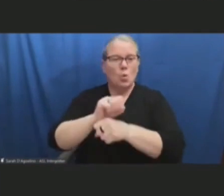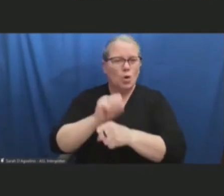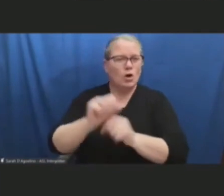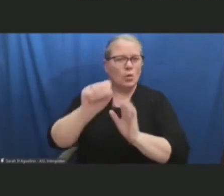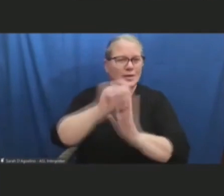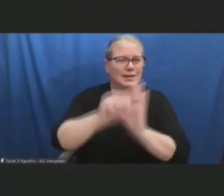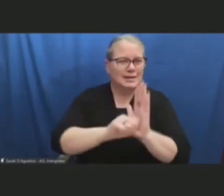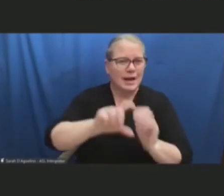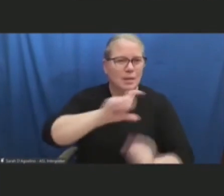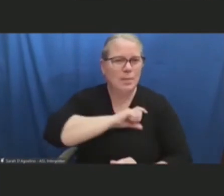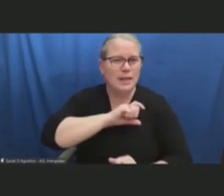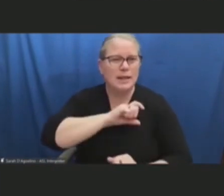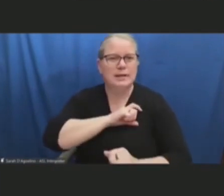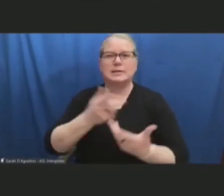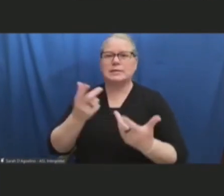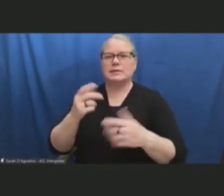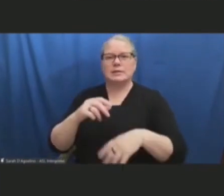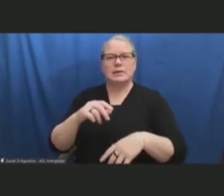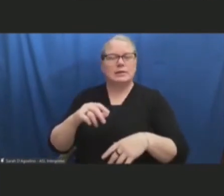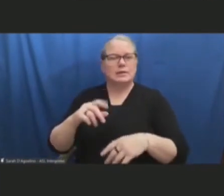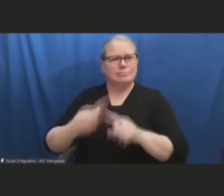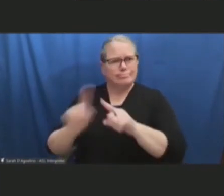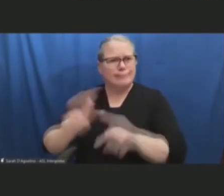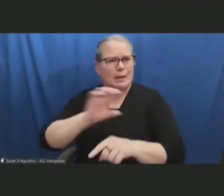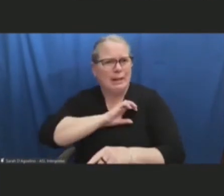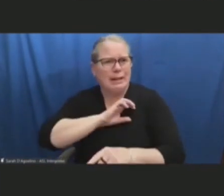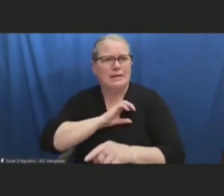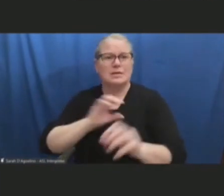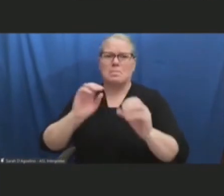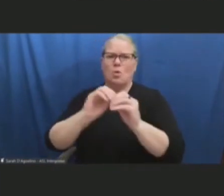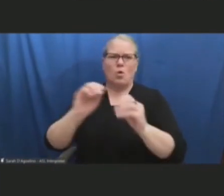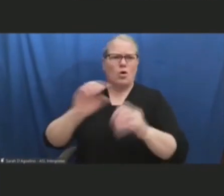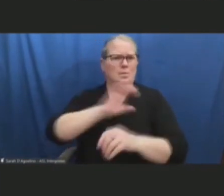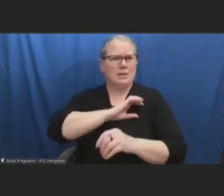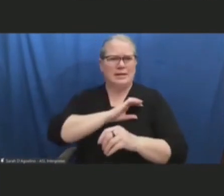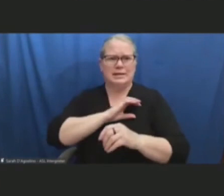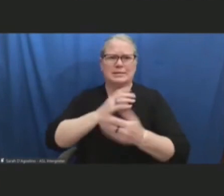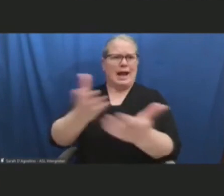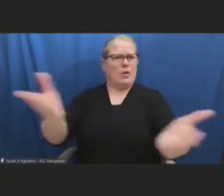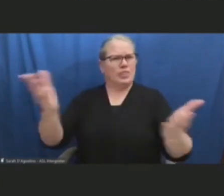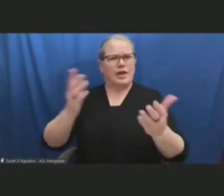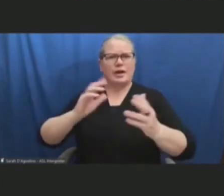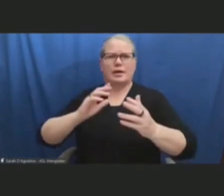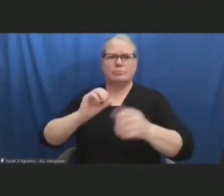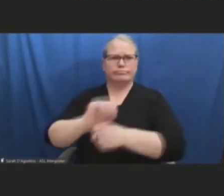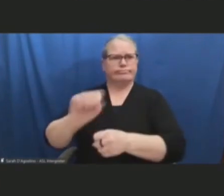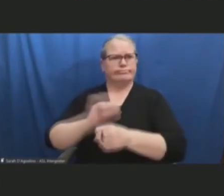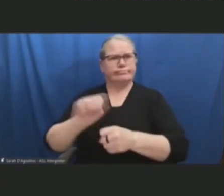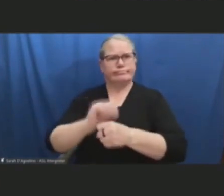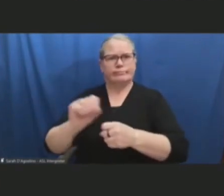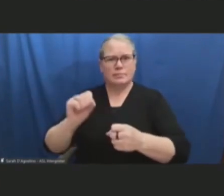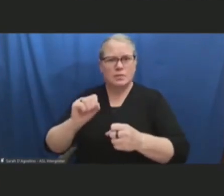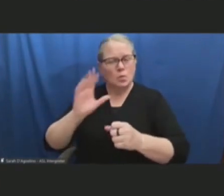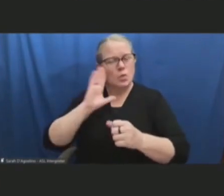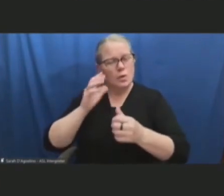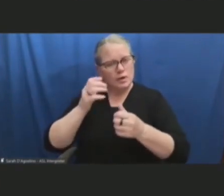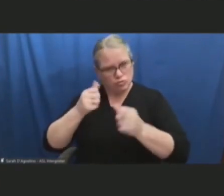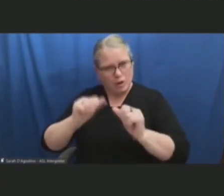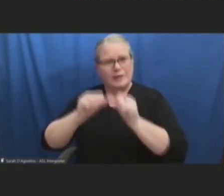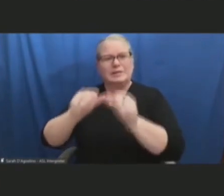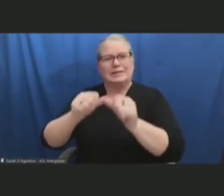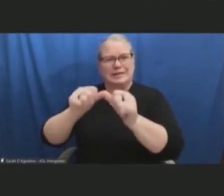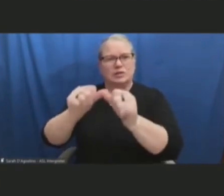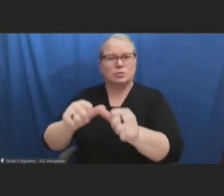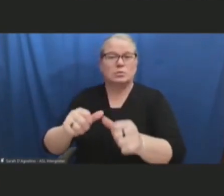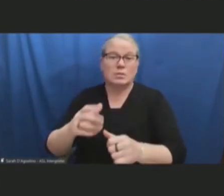cops in training, more state police on the beat than we've had before. I think we're going to try and continue that going forward. And I'll be sitting down